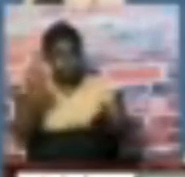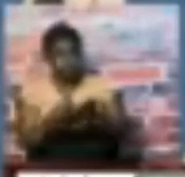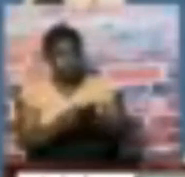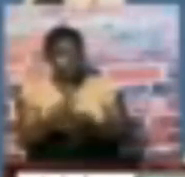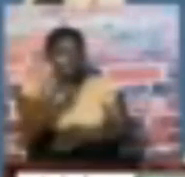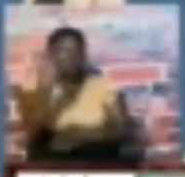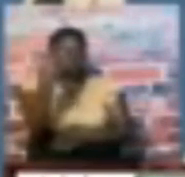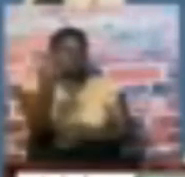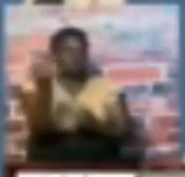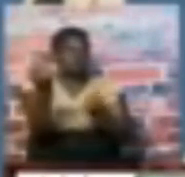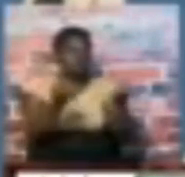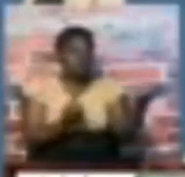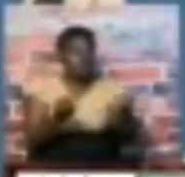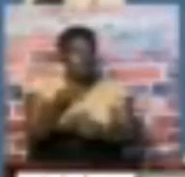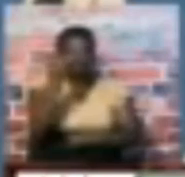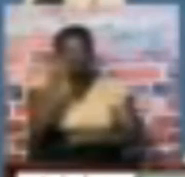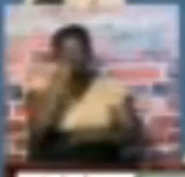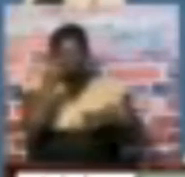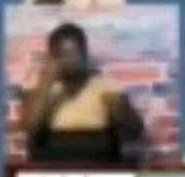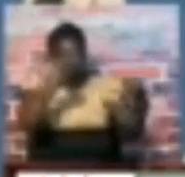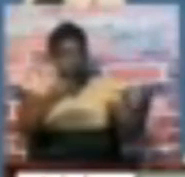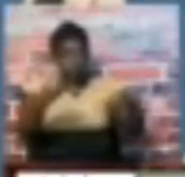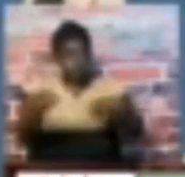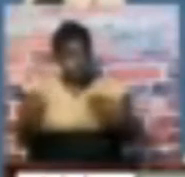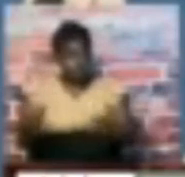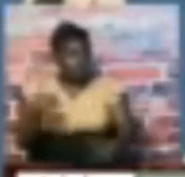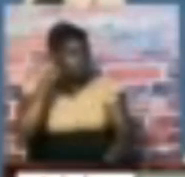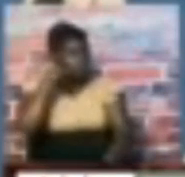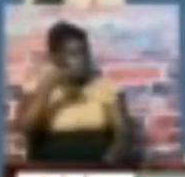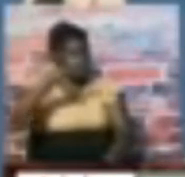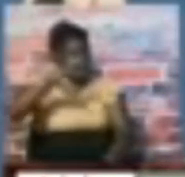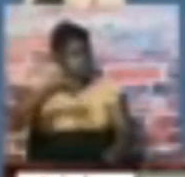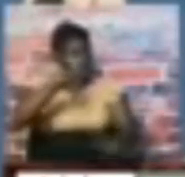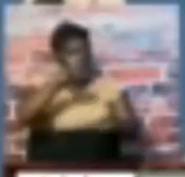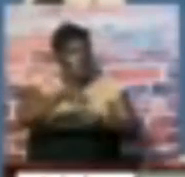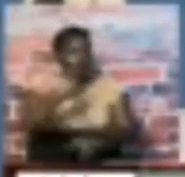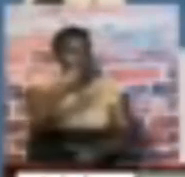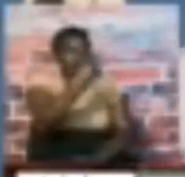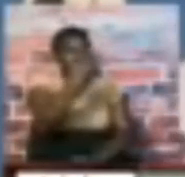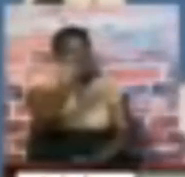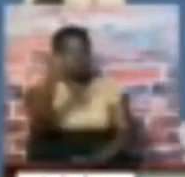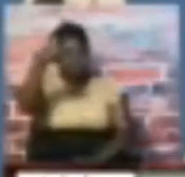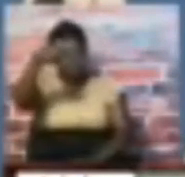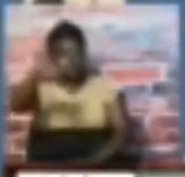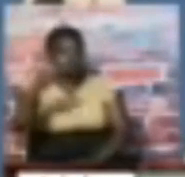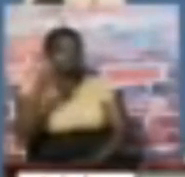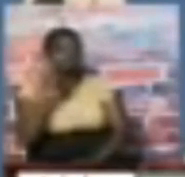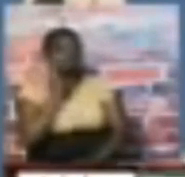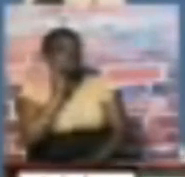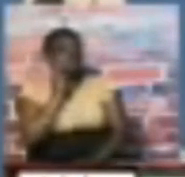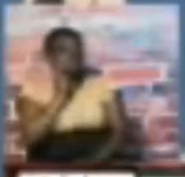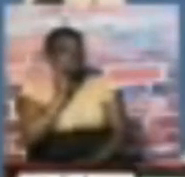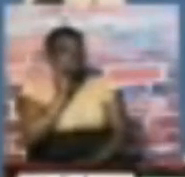Assortment of foodstuffs and call center worth 157 million shillings.